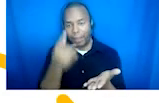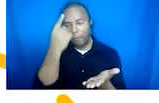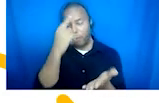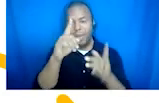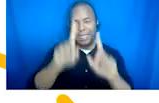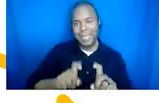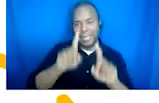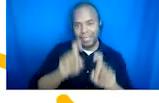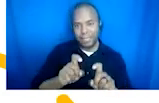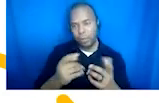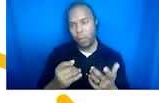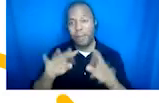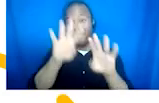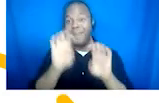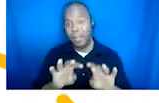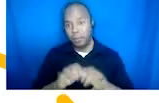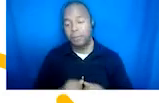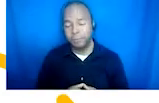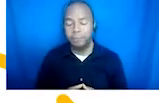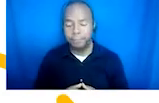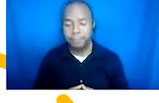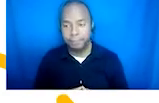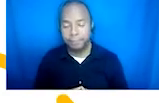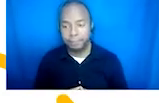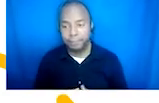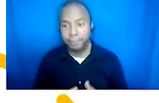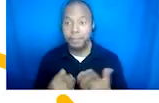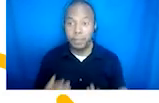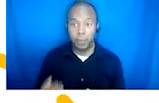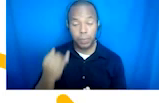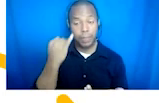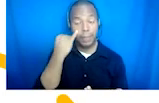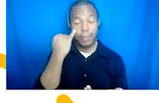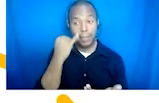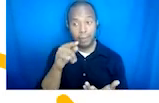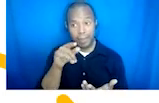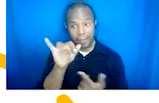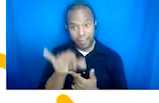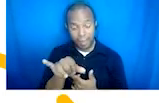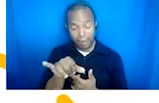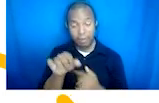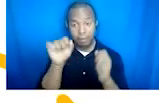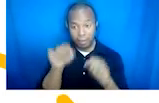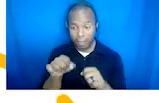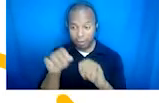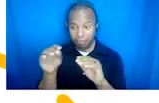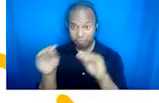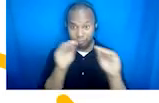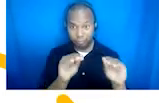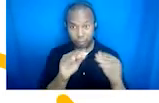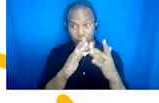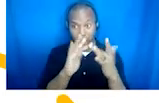final. So if there was a way that could be fully online,